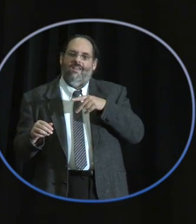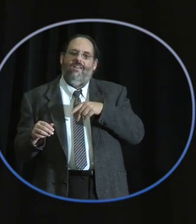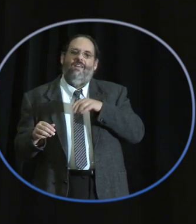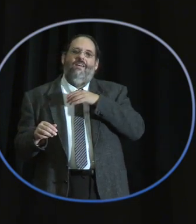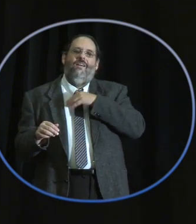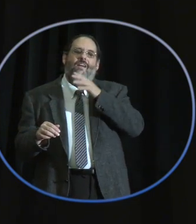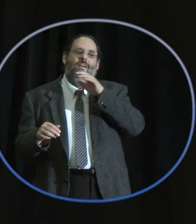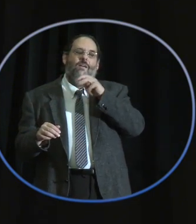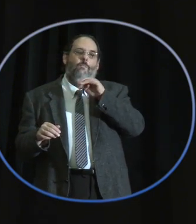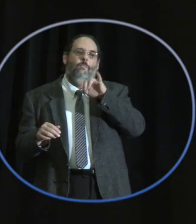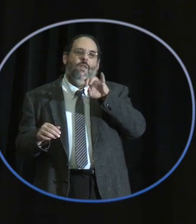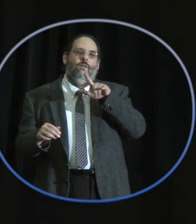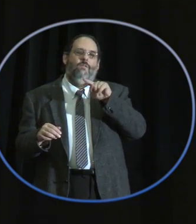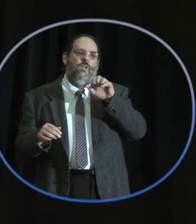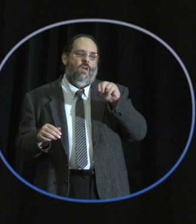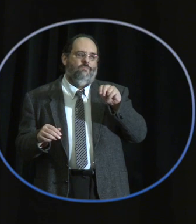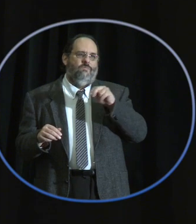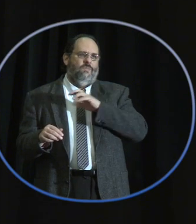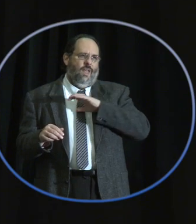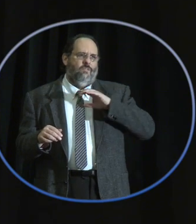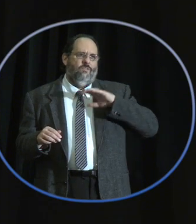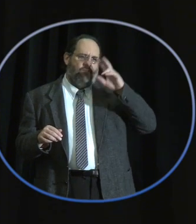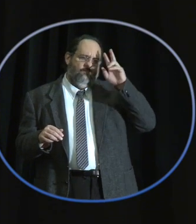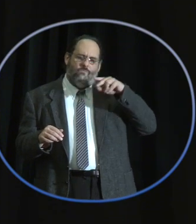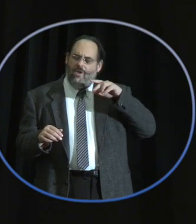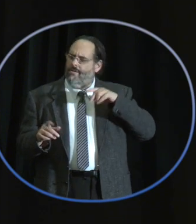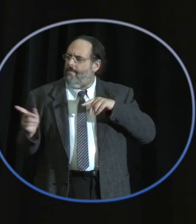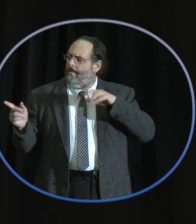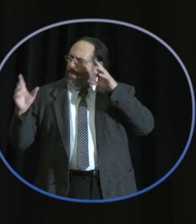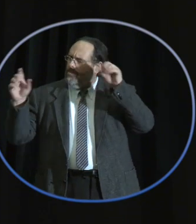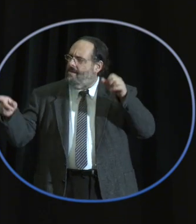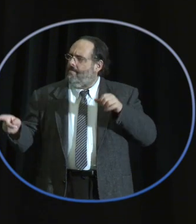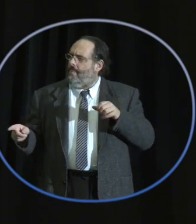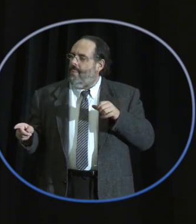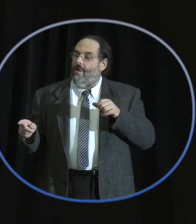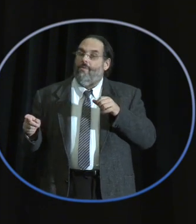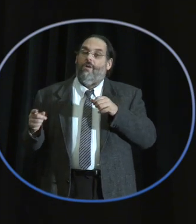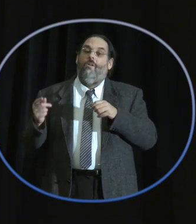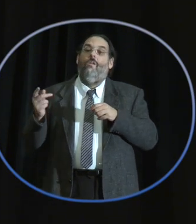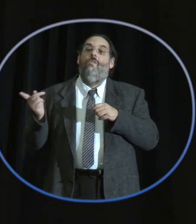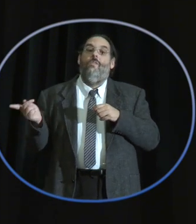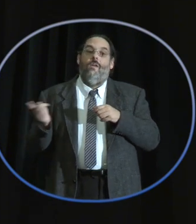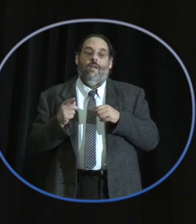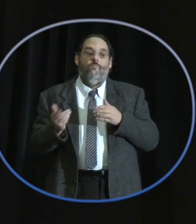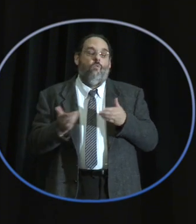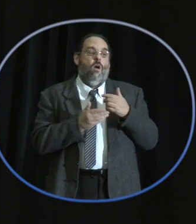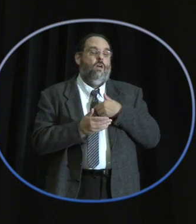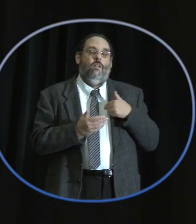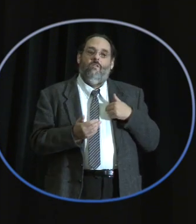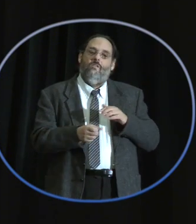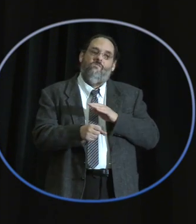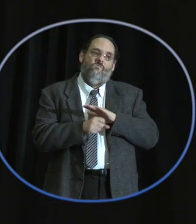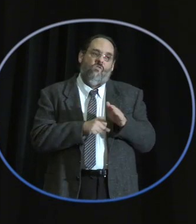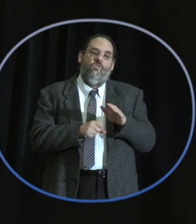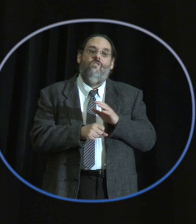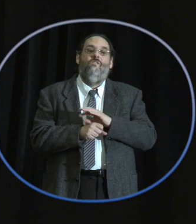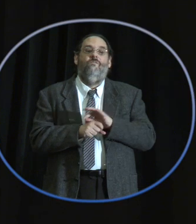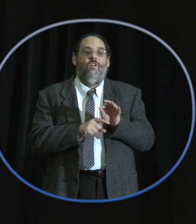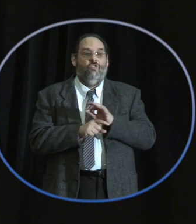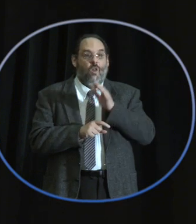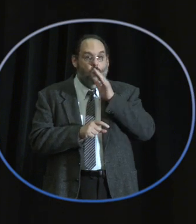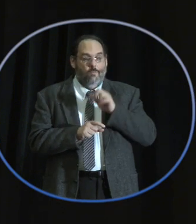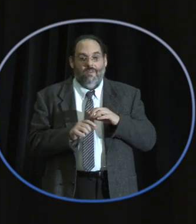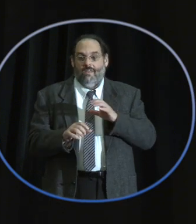Middleton. But the combination brought us a very full and functioning Women's